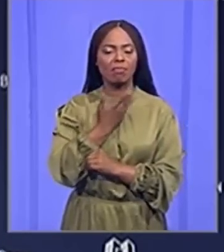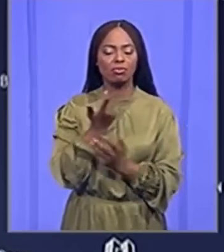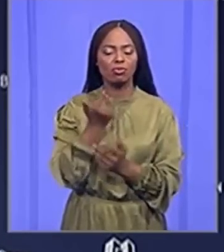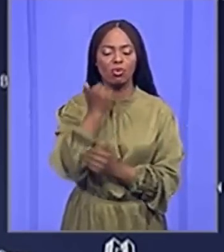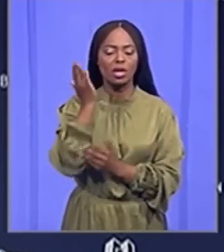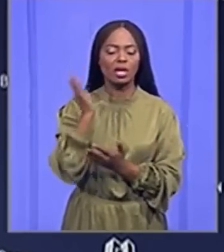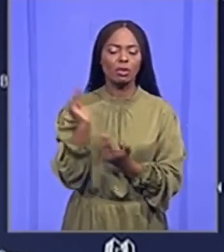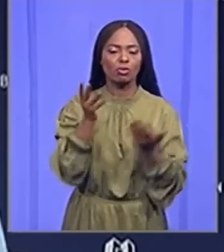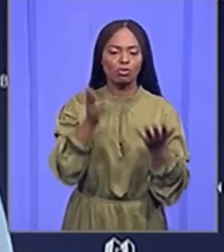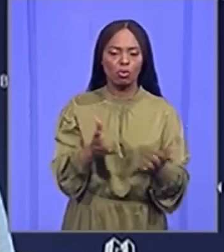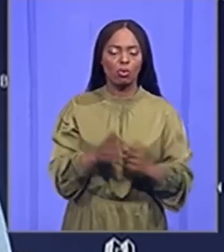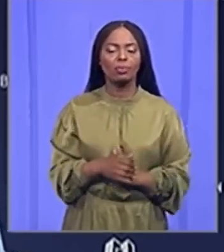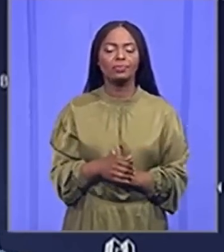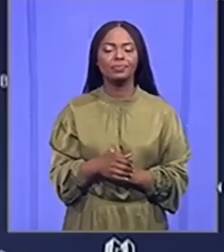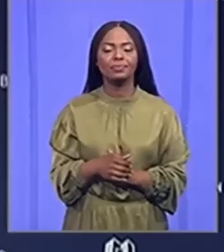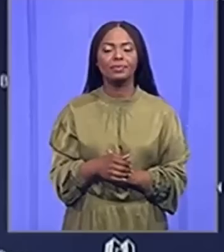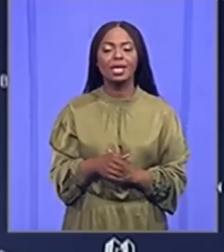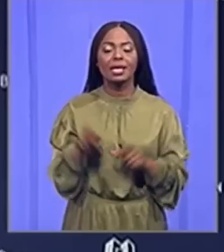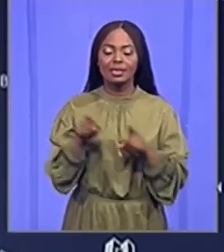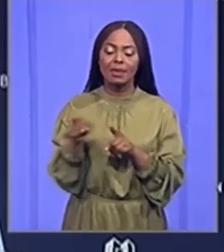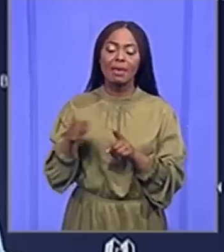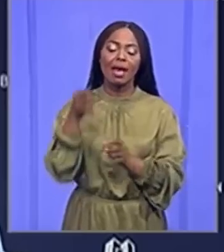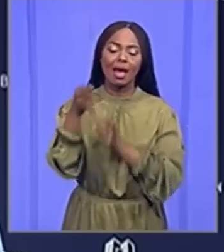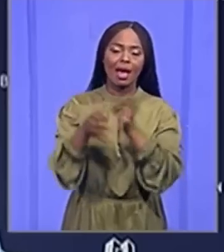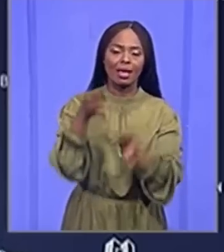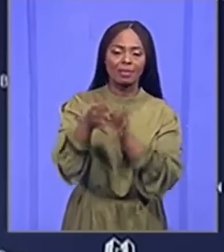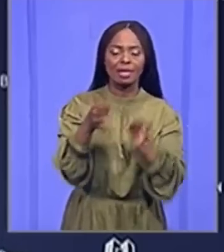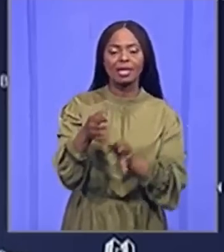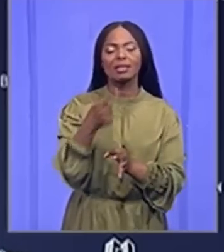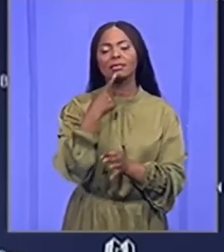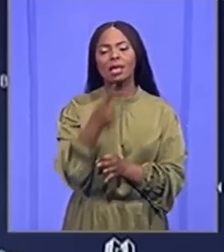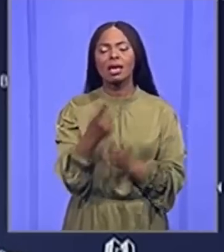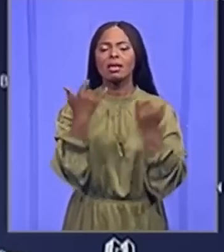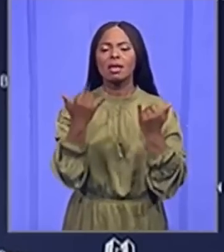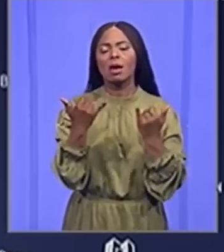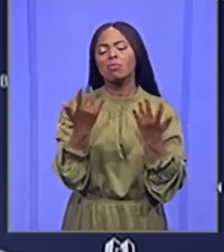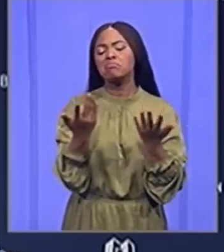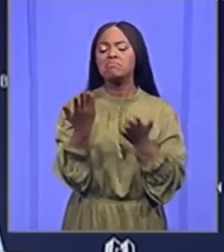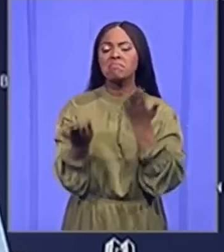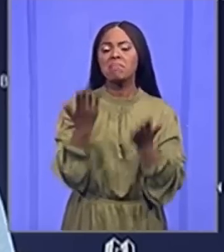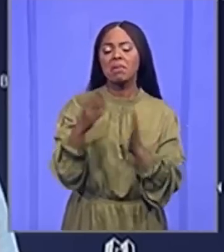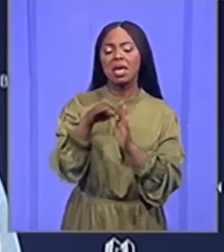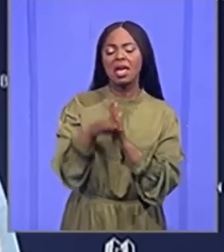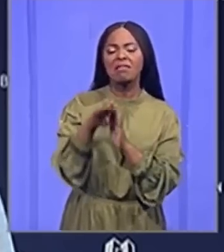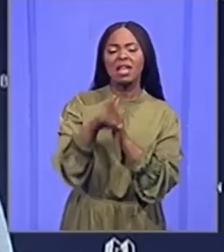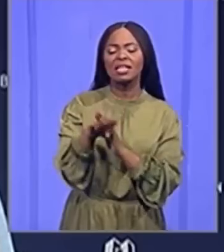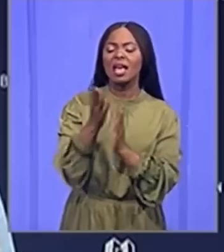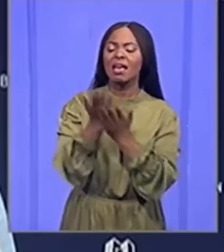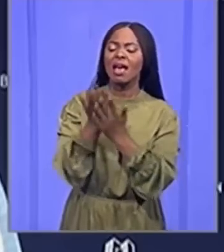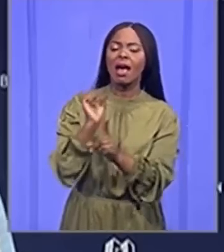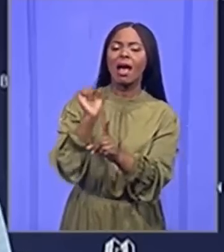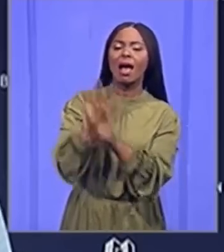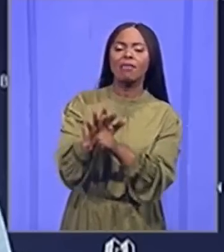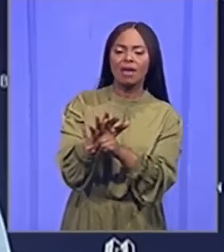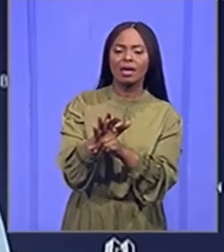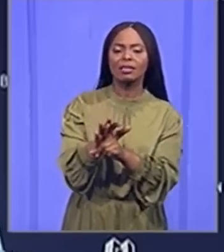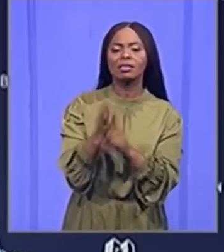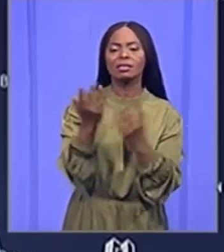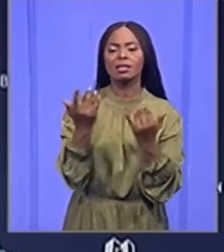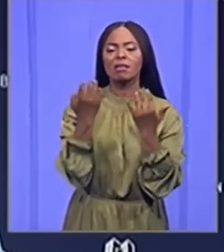madulo ka moka tša ikonomi. Go lebeletše gore o se ka hwetša e le gore mohlomongwe inflation e affecta mananego